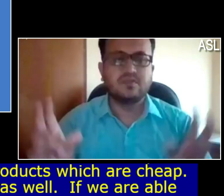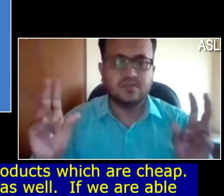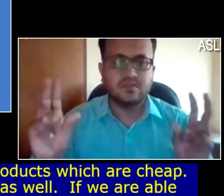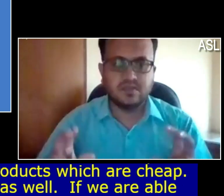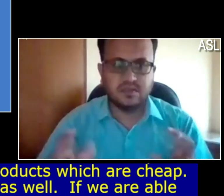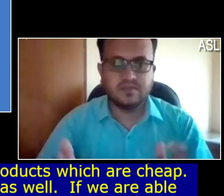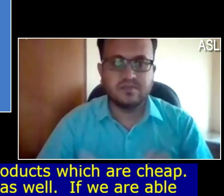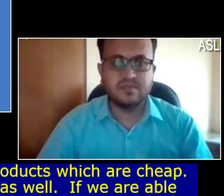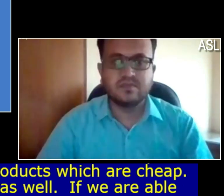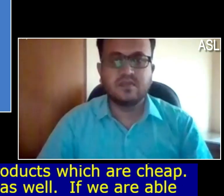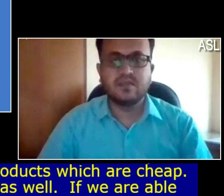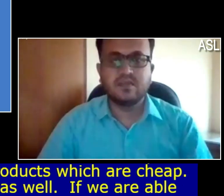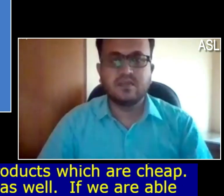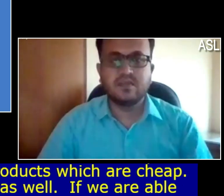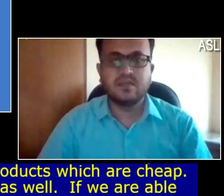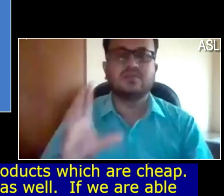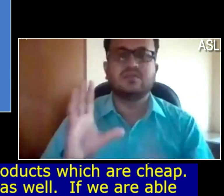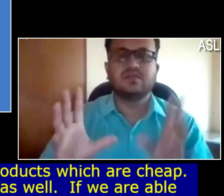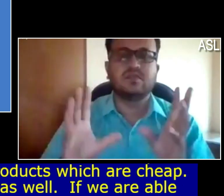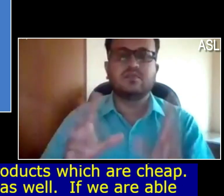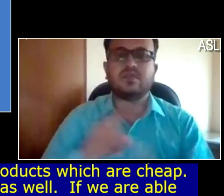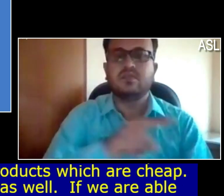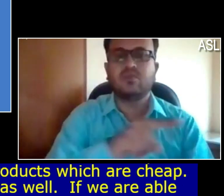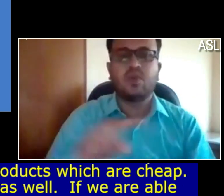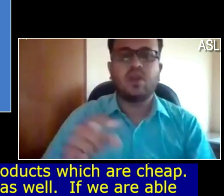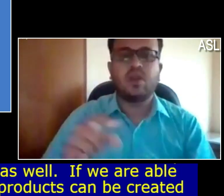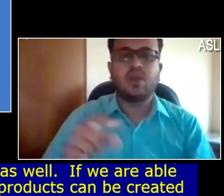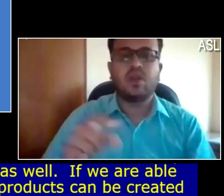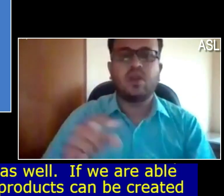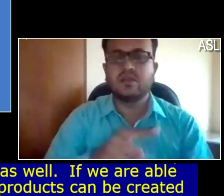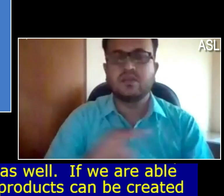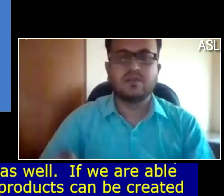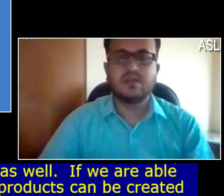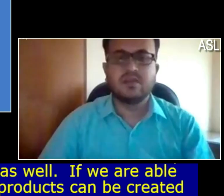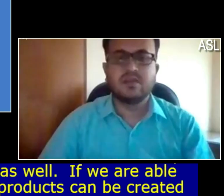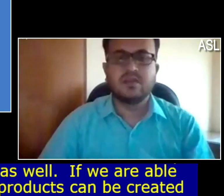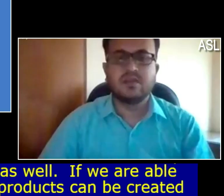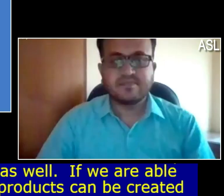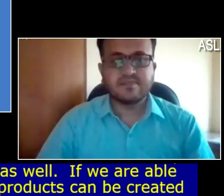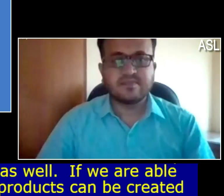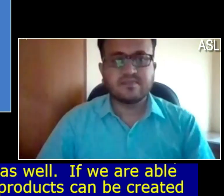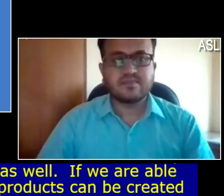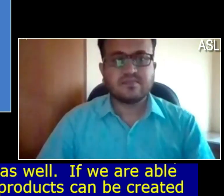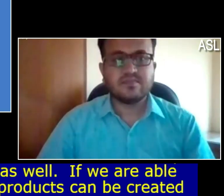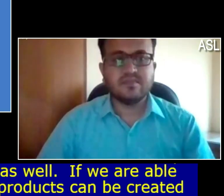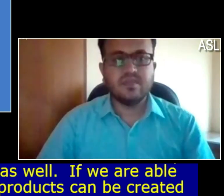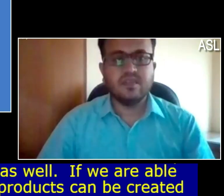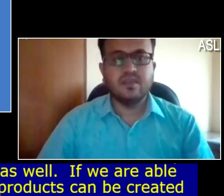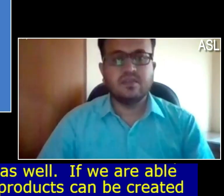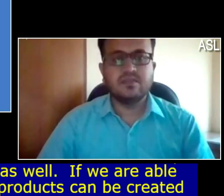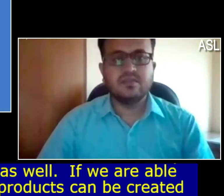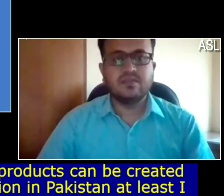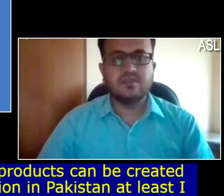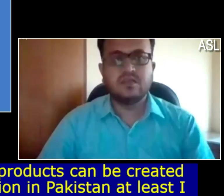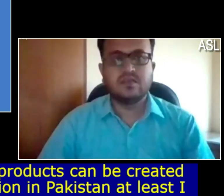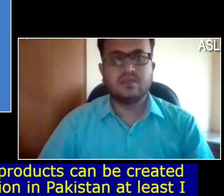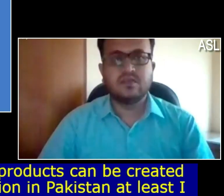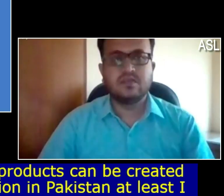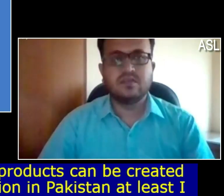these products can be created locally, because there is a lot of innovation in Pakistan, at least I can say, why not?